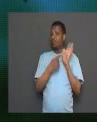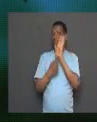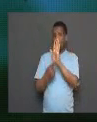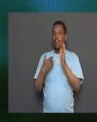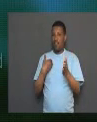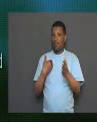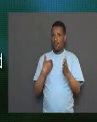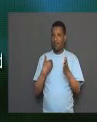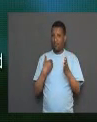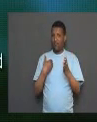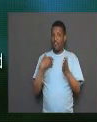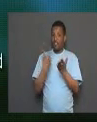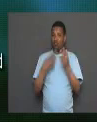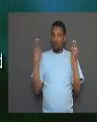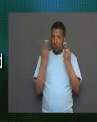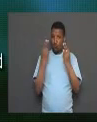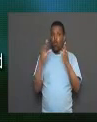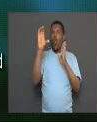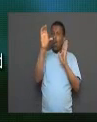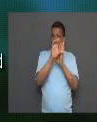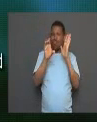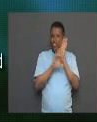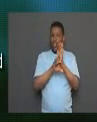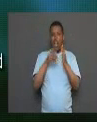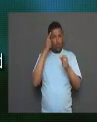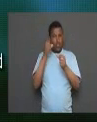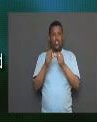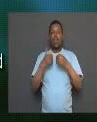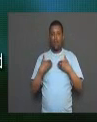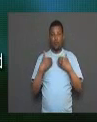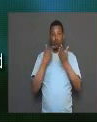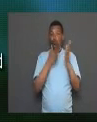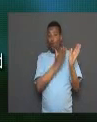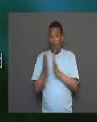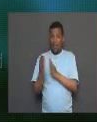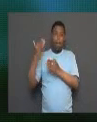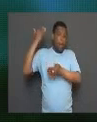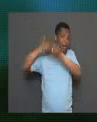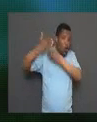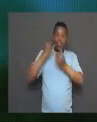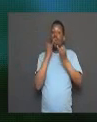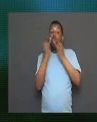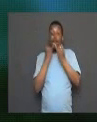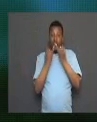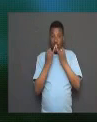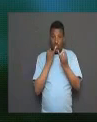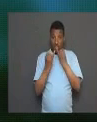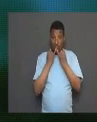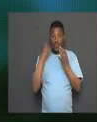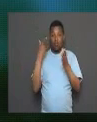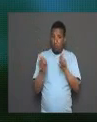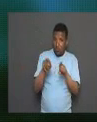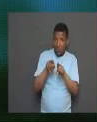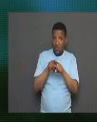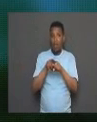They also use conventional notations to provide background information, like